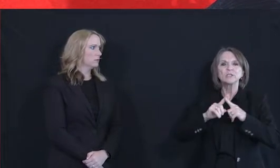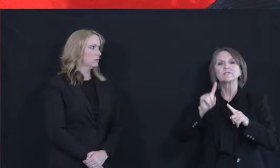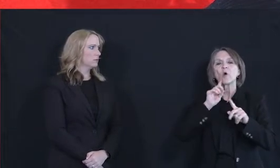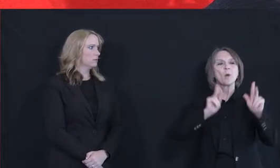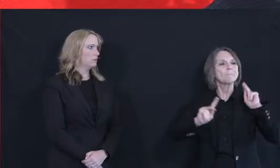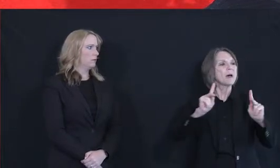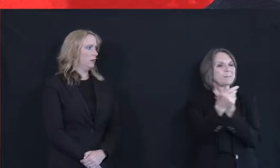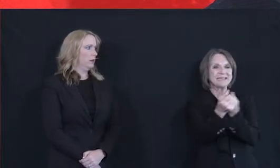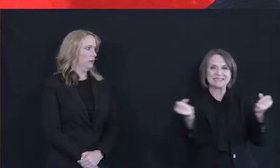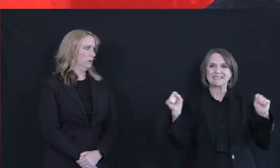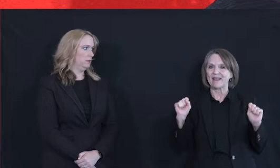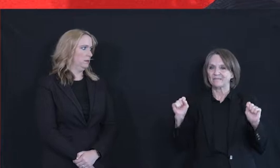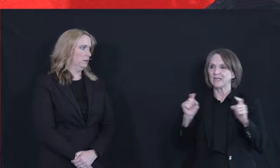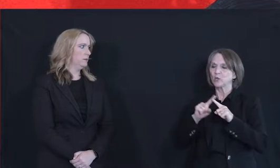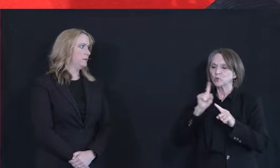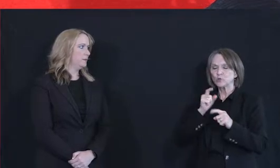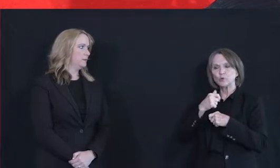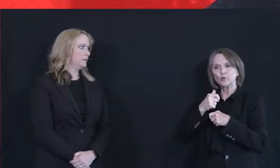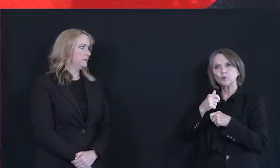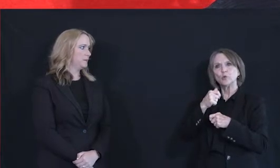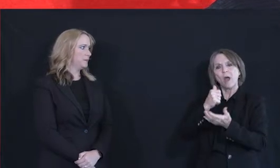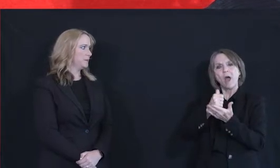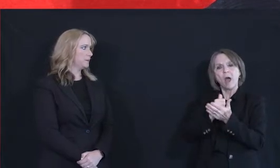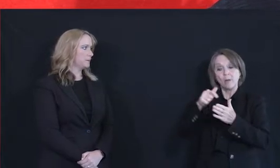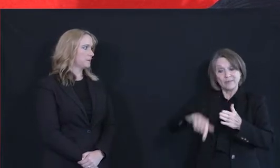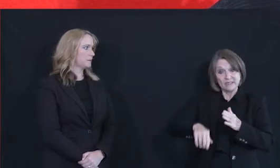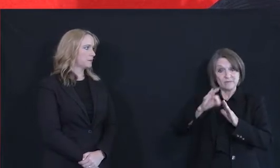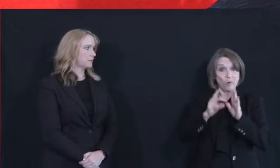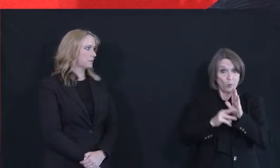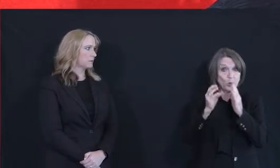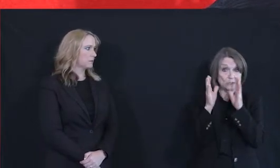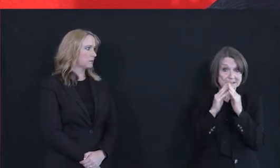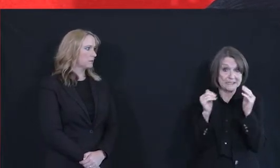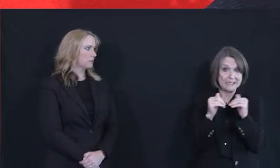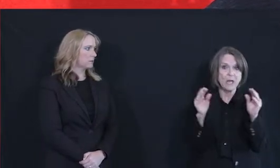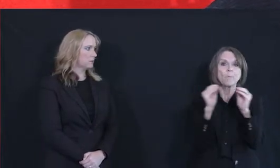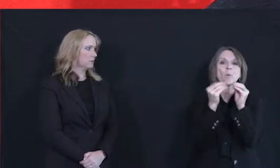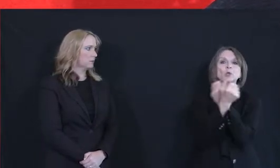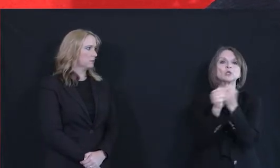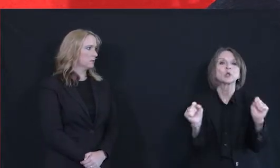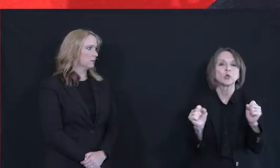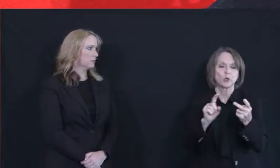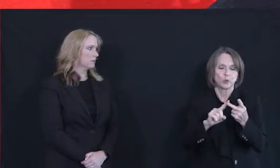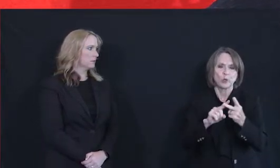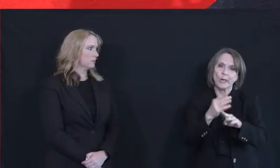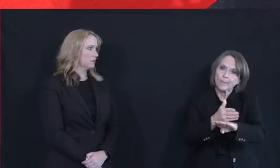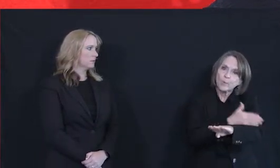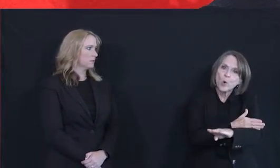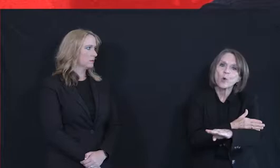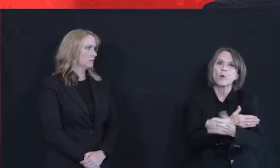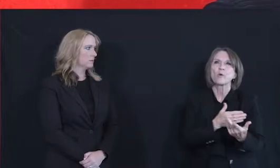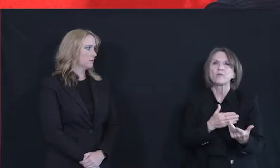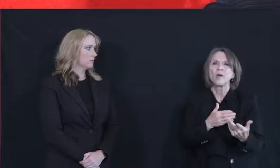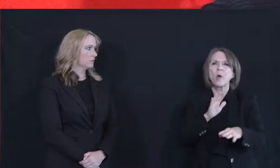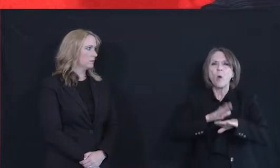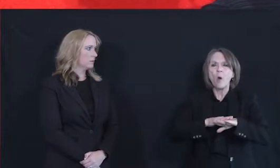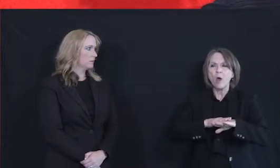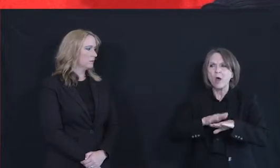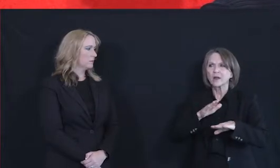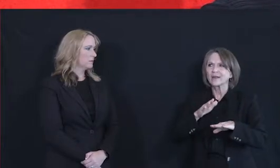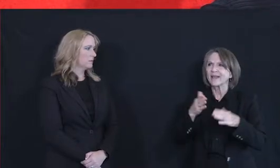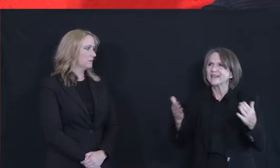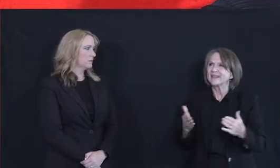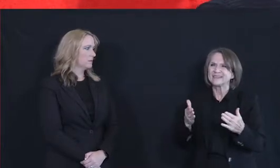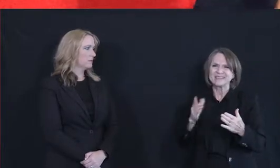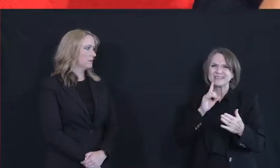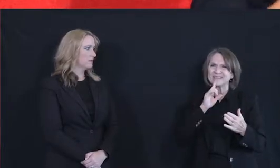in terms of making this city more secure and and improving upon this this